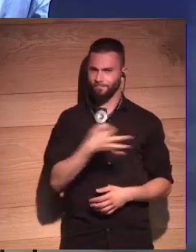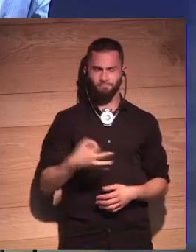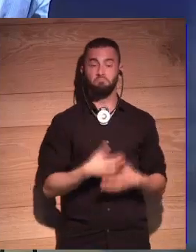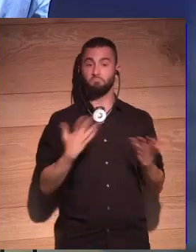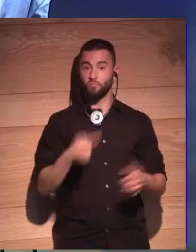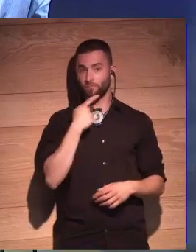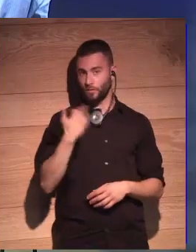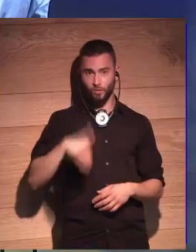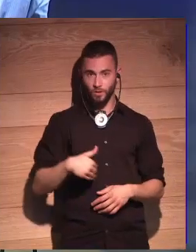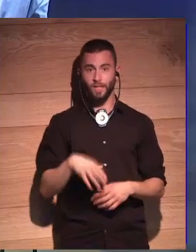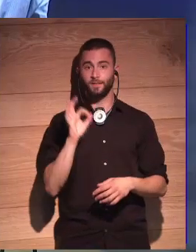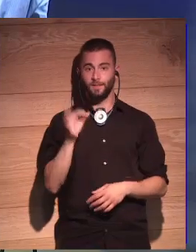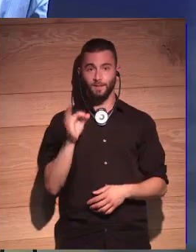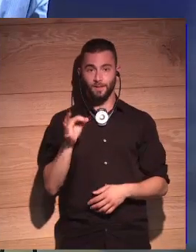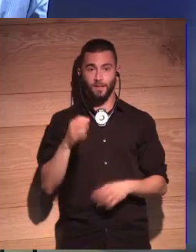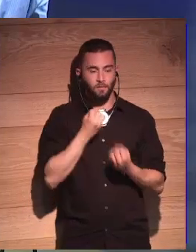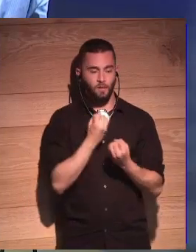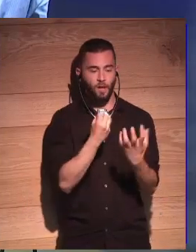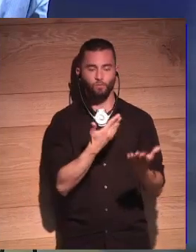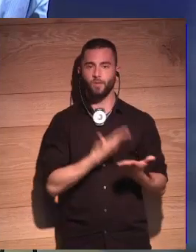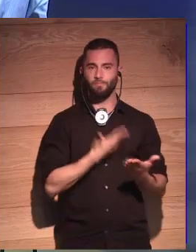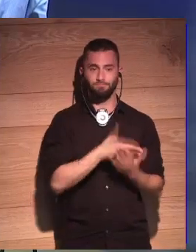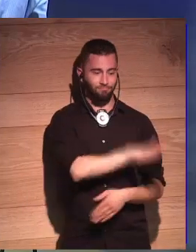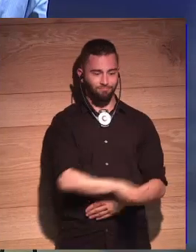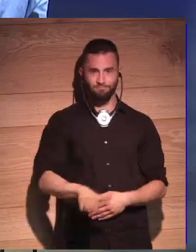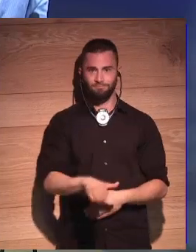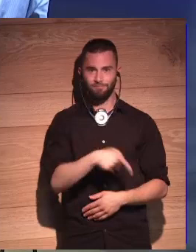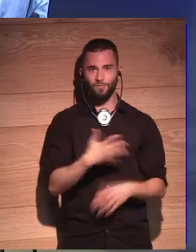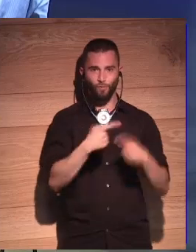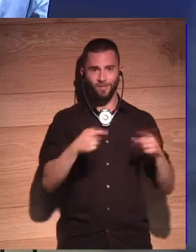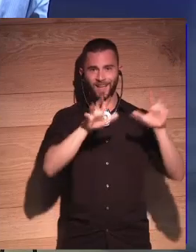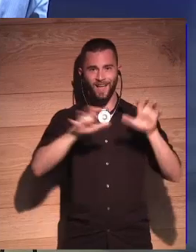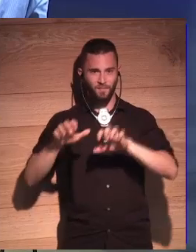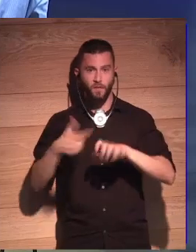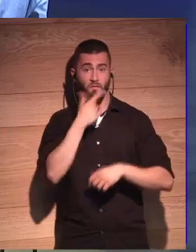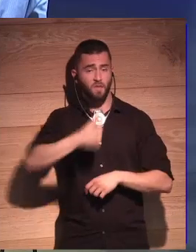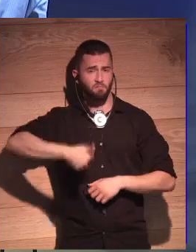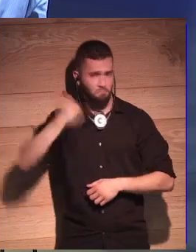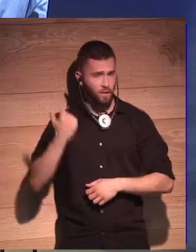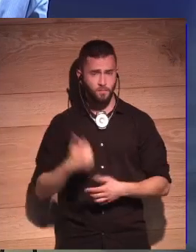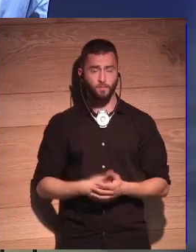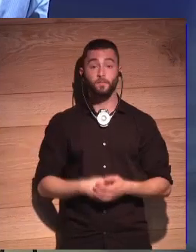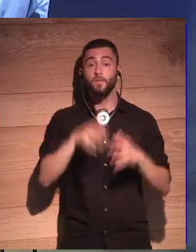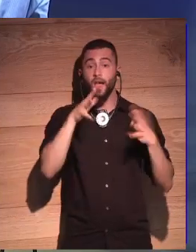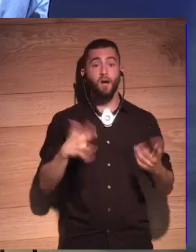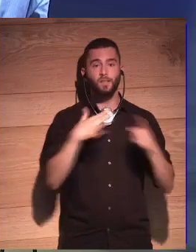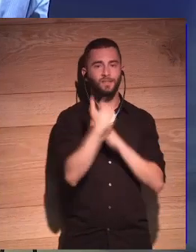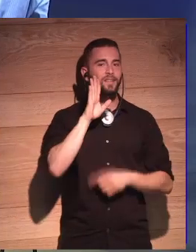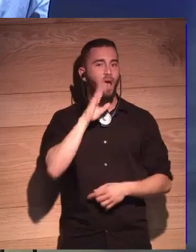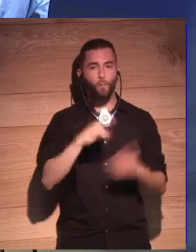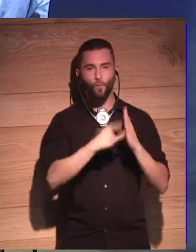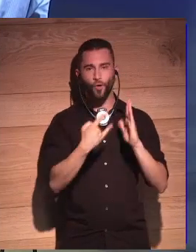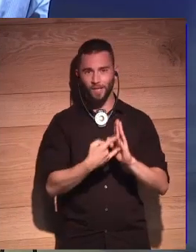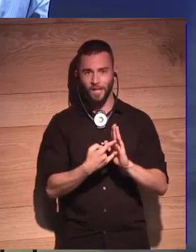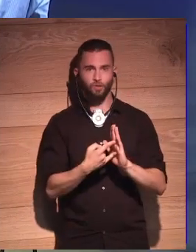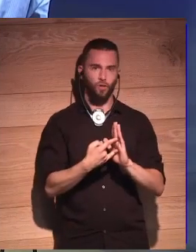initiative. So as you said, you can see the results in the children. They're learning music more easily.